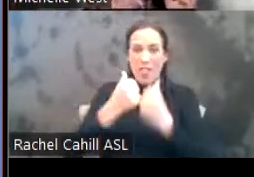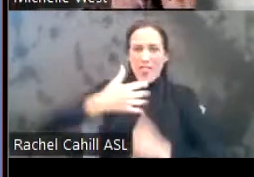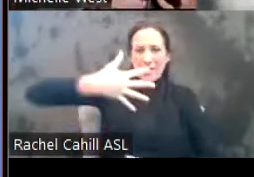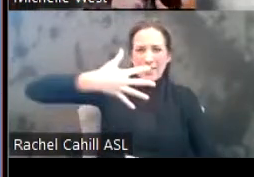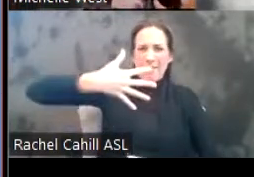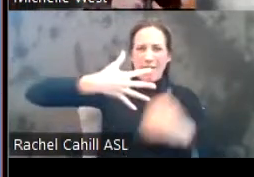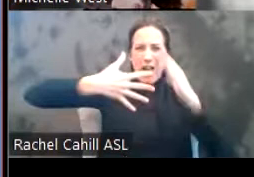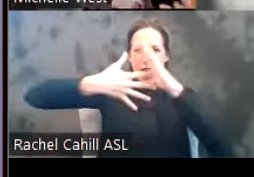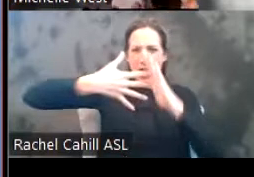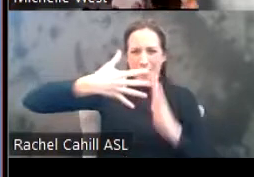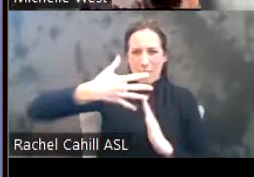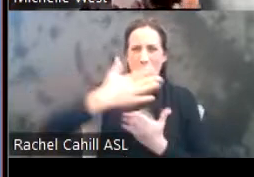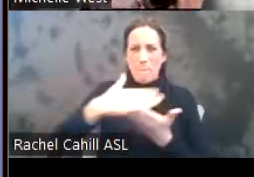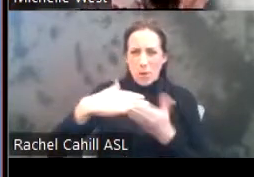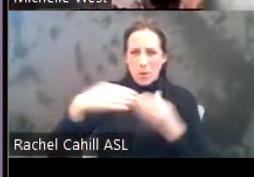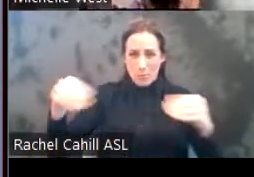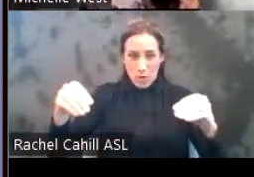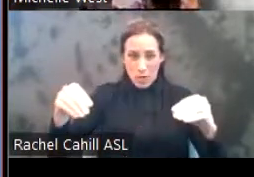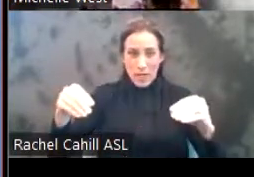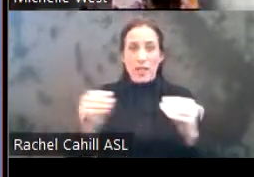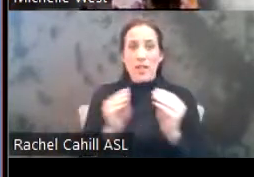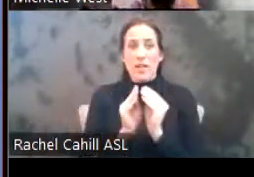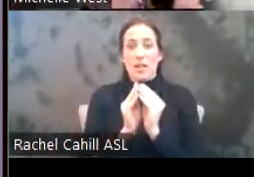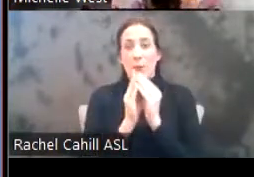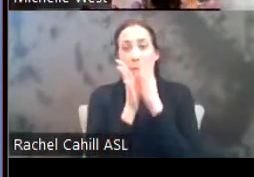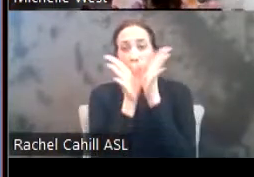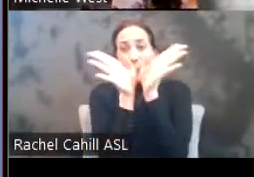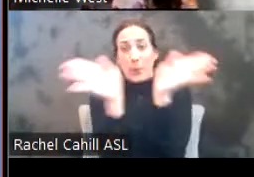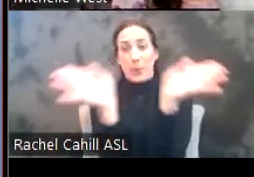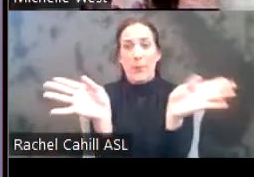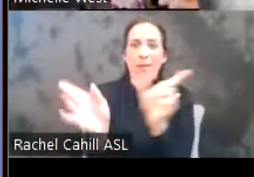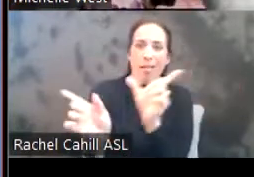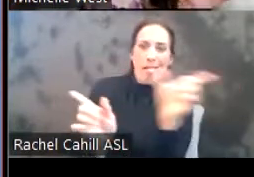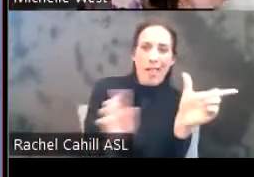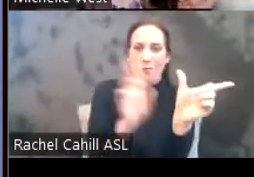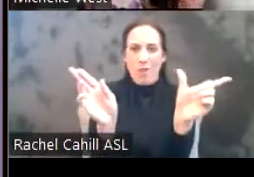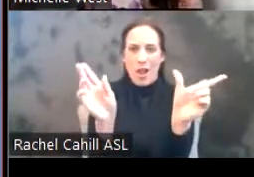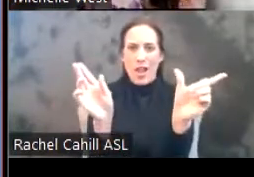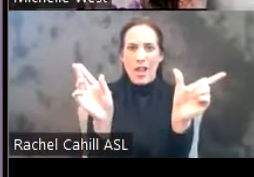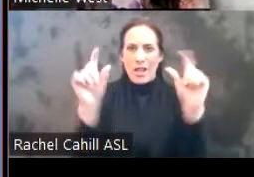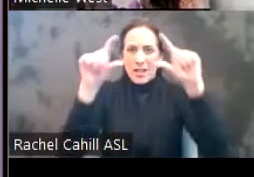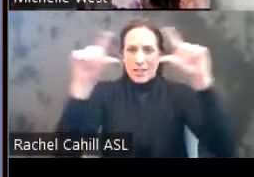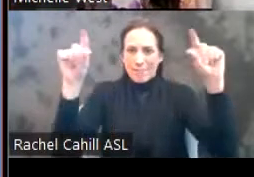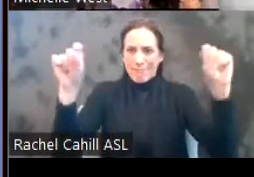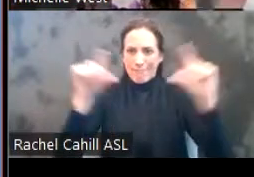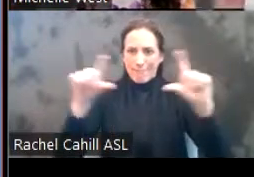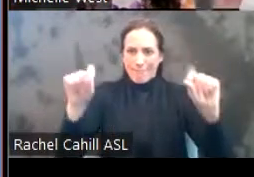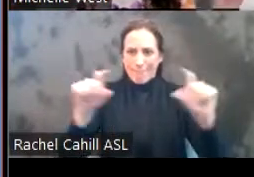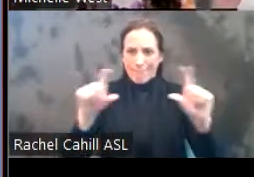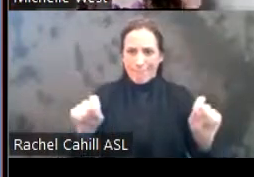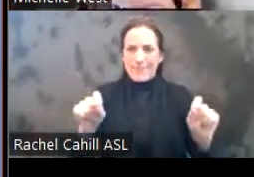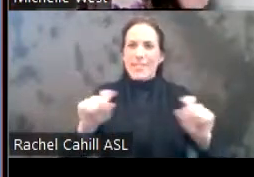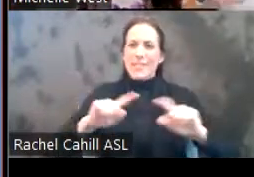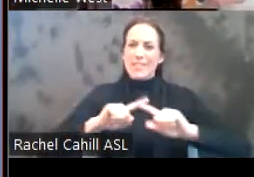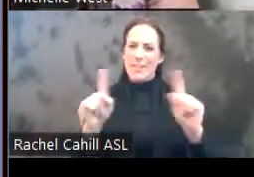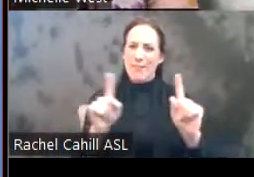of marketing. And then fanning to the left and right is a lot of detail about the different sub